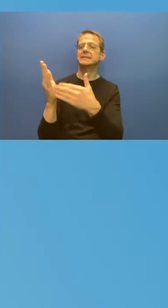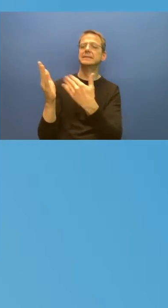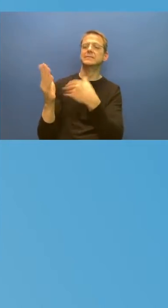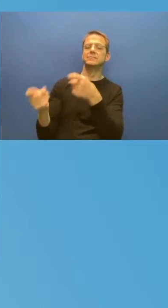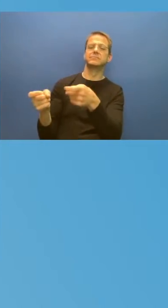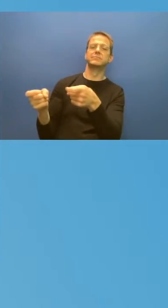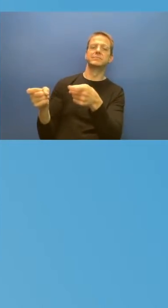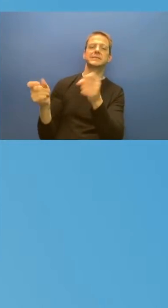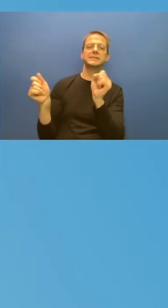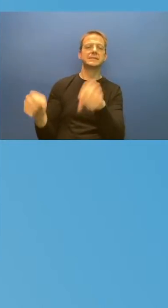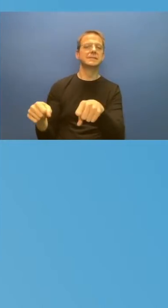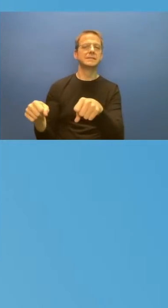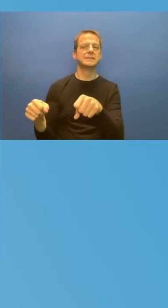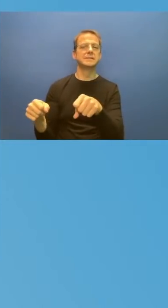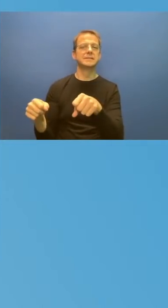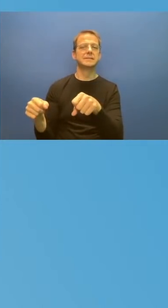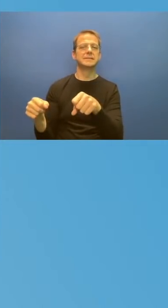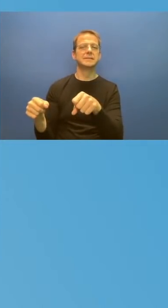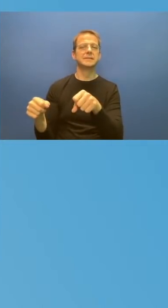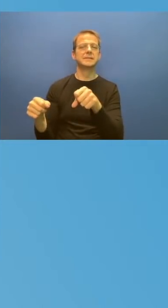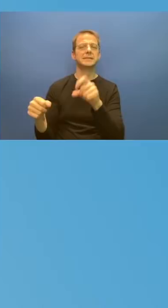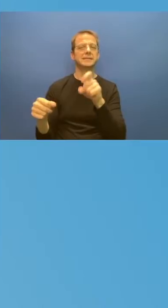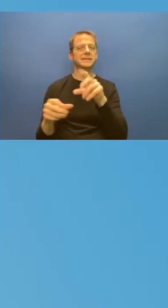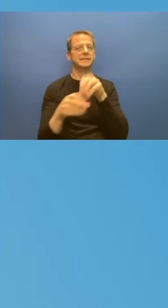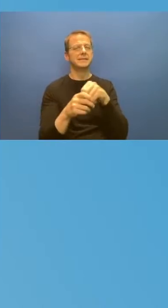Alyson, I'll let you jump in if you'd like.